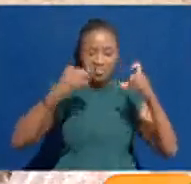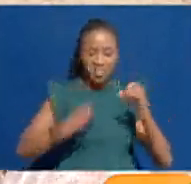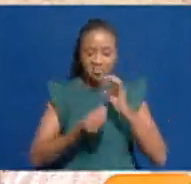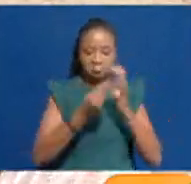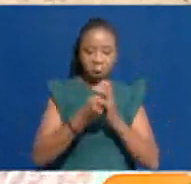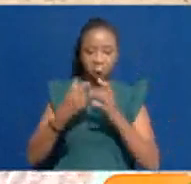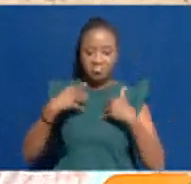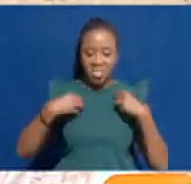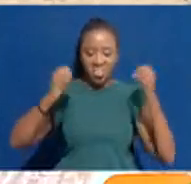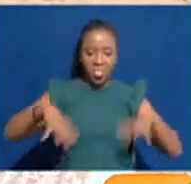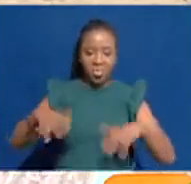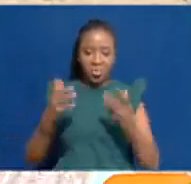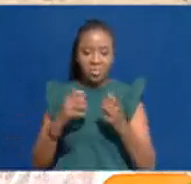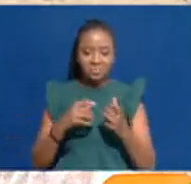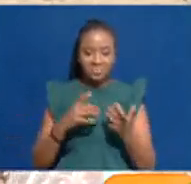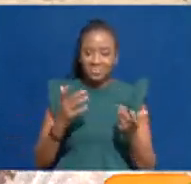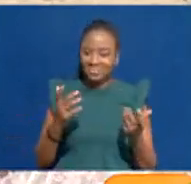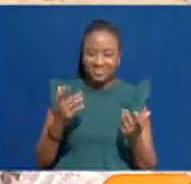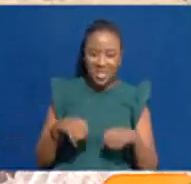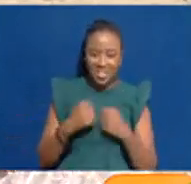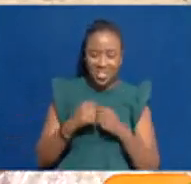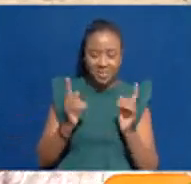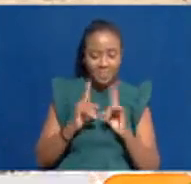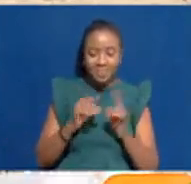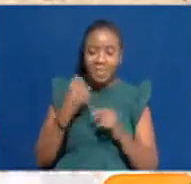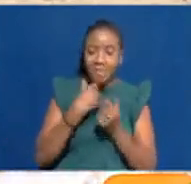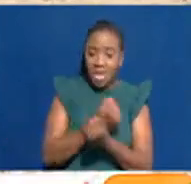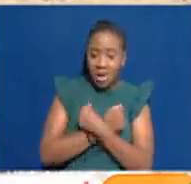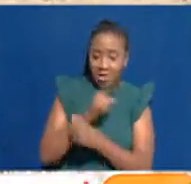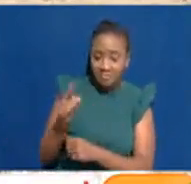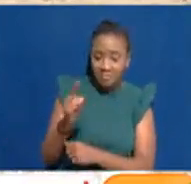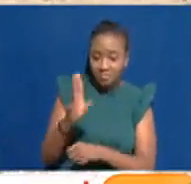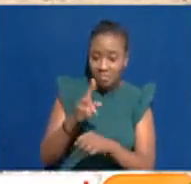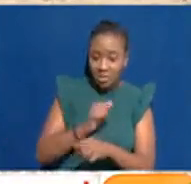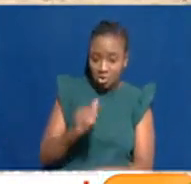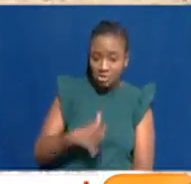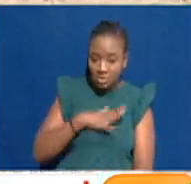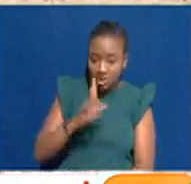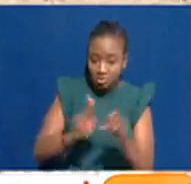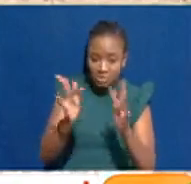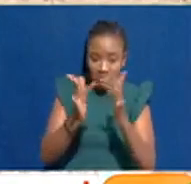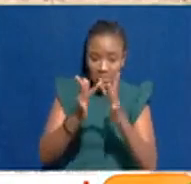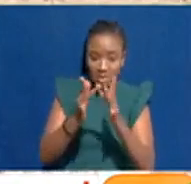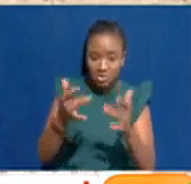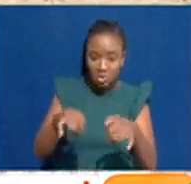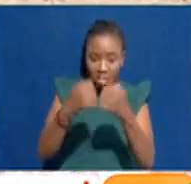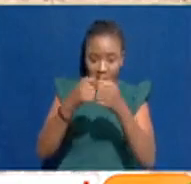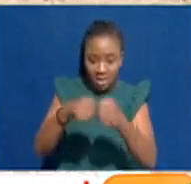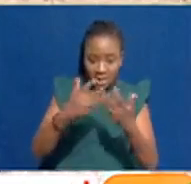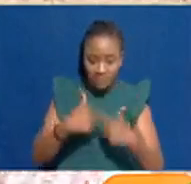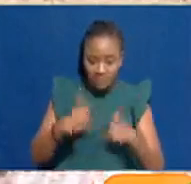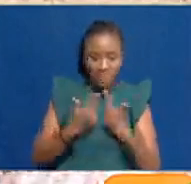mimi nafurahia sana hiyo kazi yake sababu hatumiagi mtandao kwa